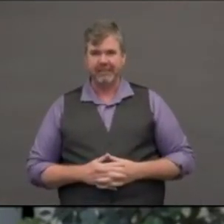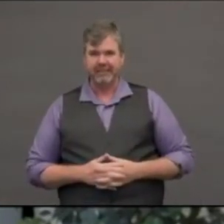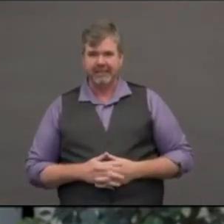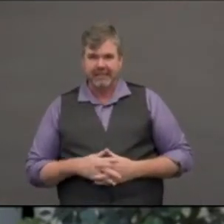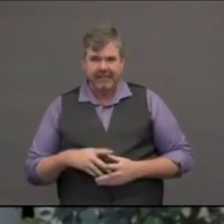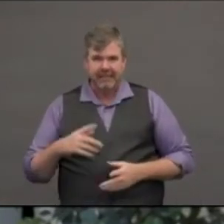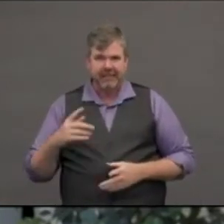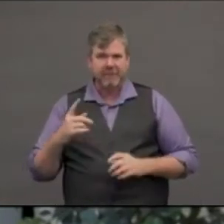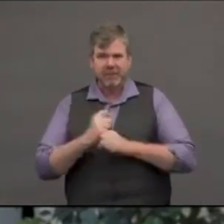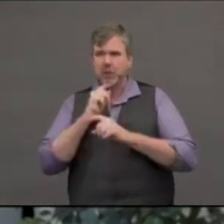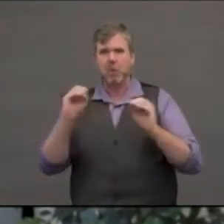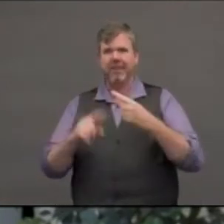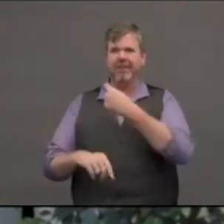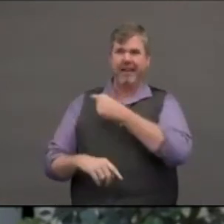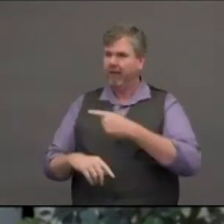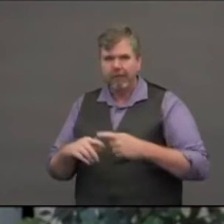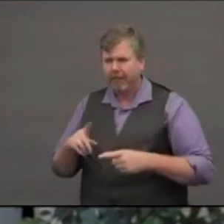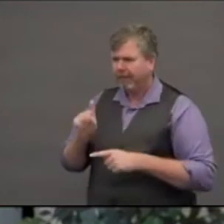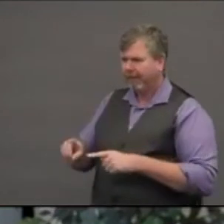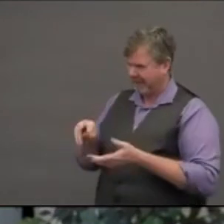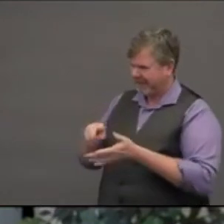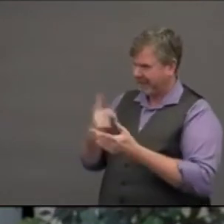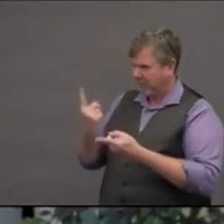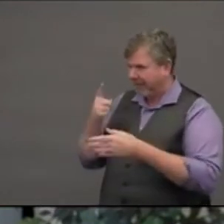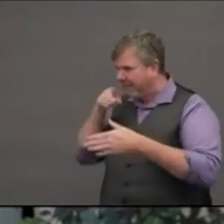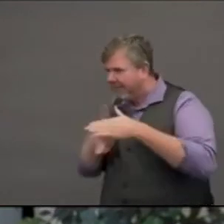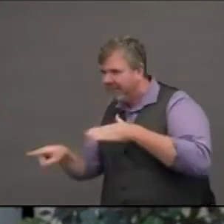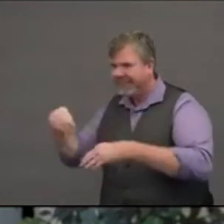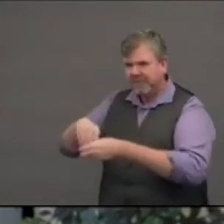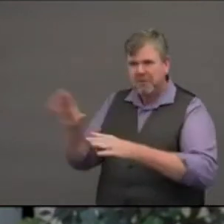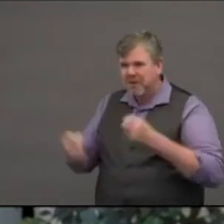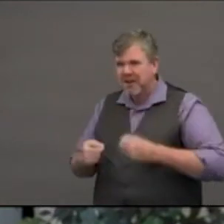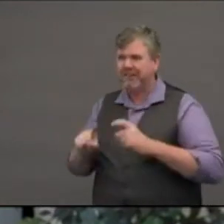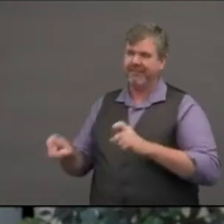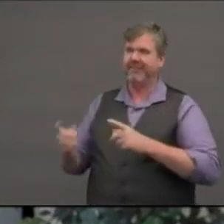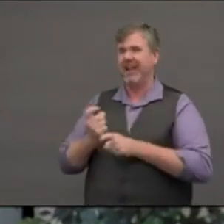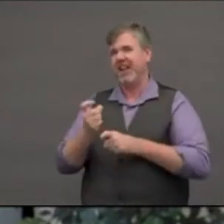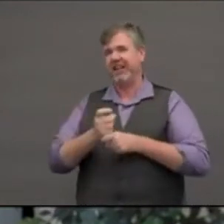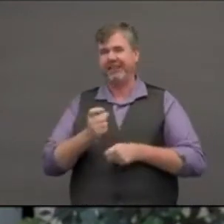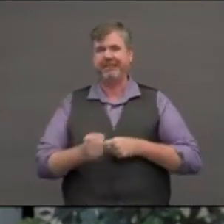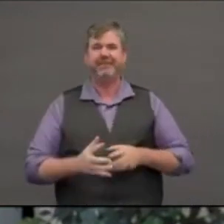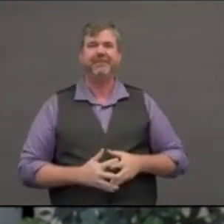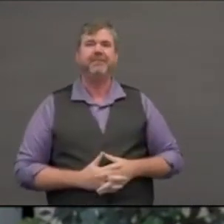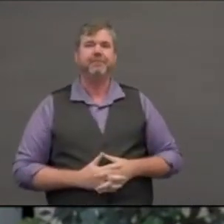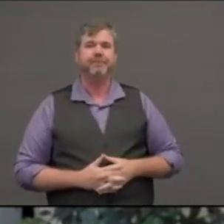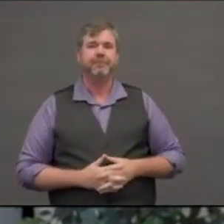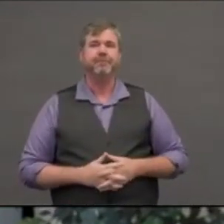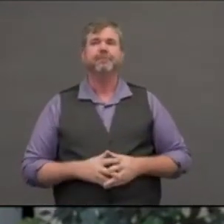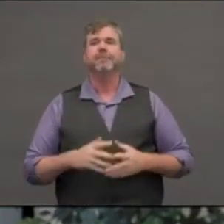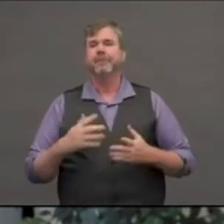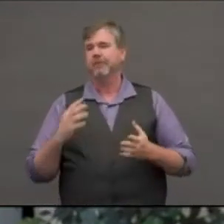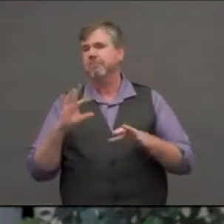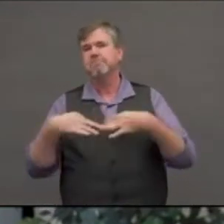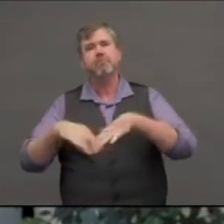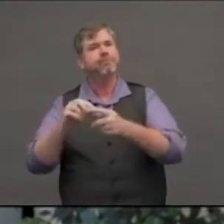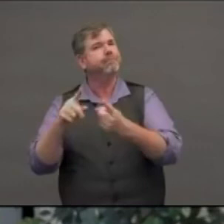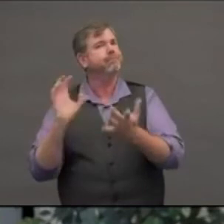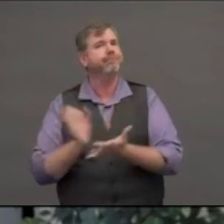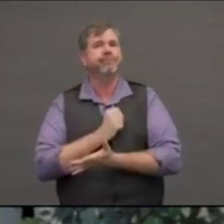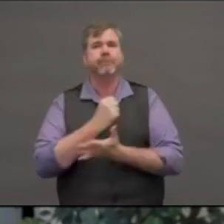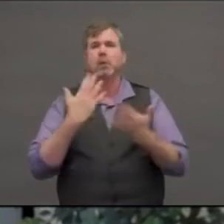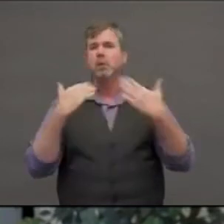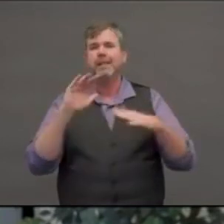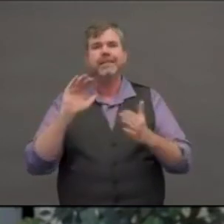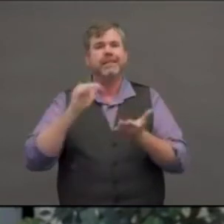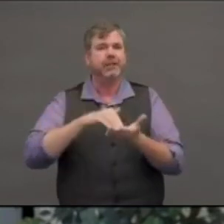So just be careful and take advantage of those cooling centers. And even if you know someone who does not have access to social media,